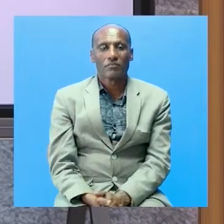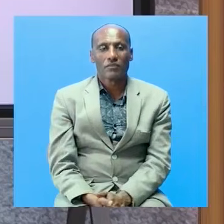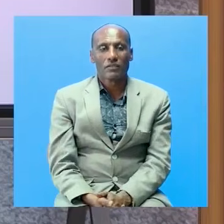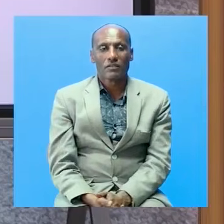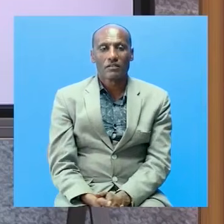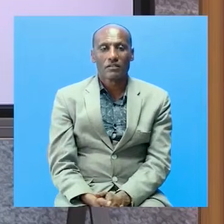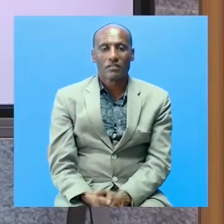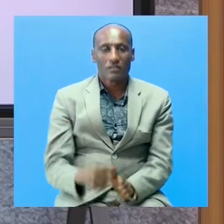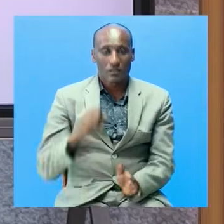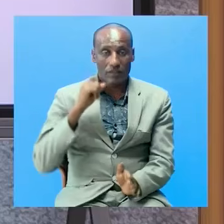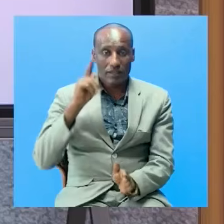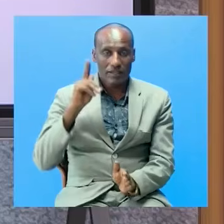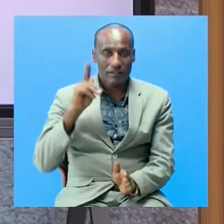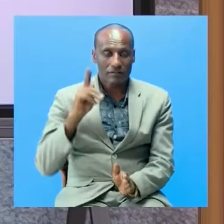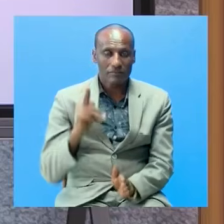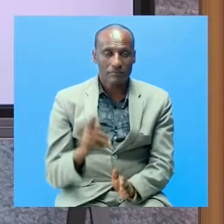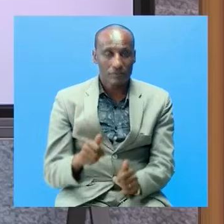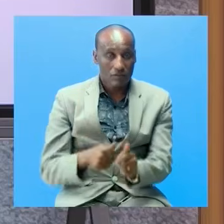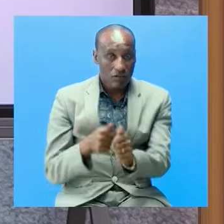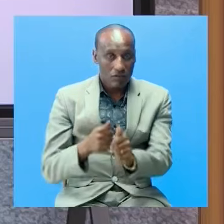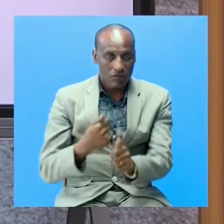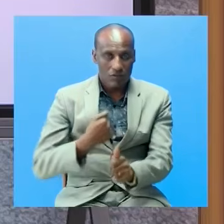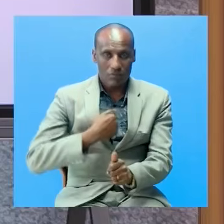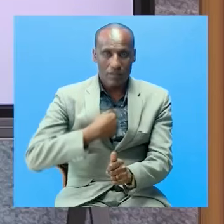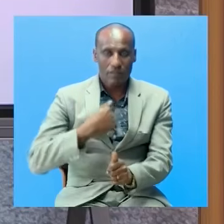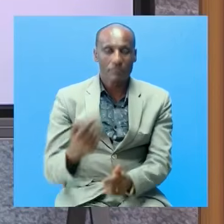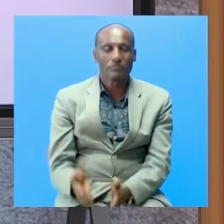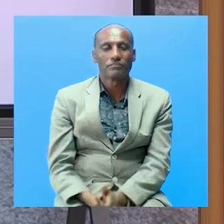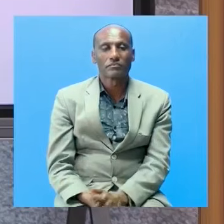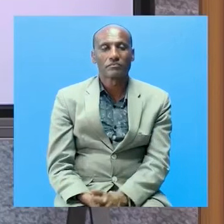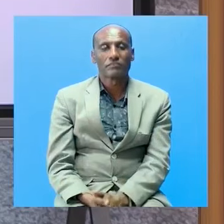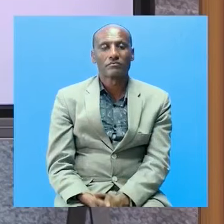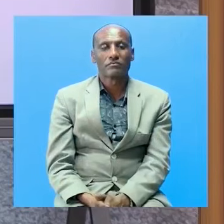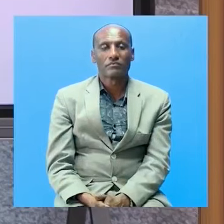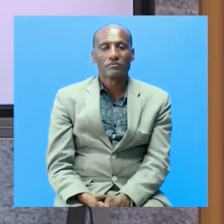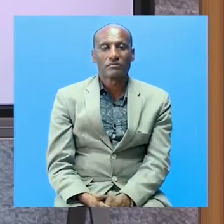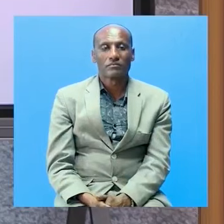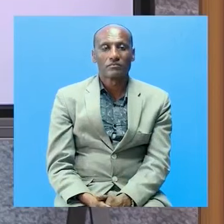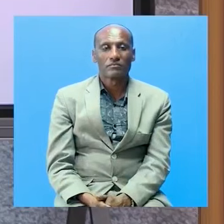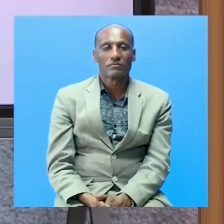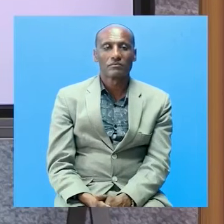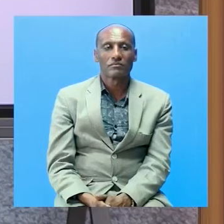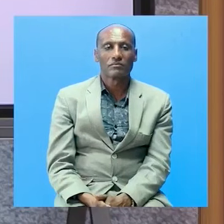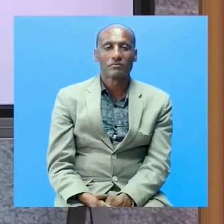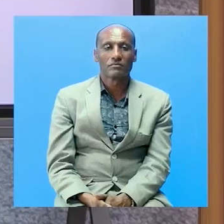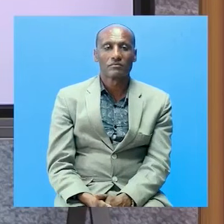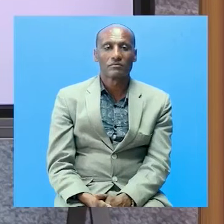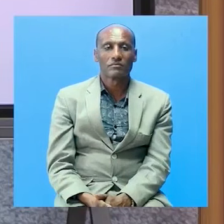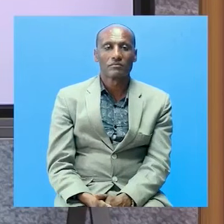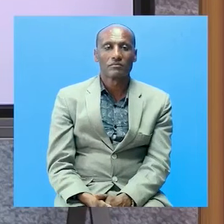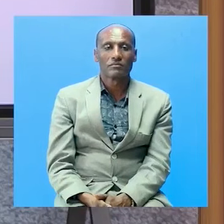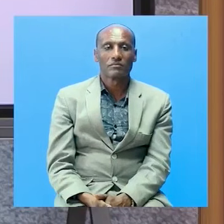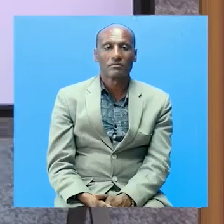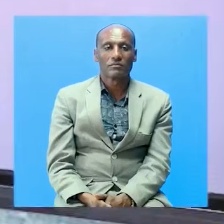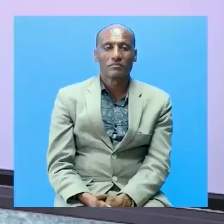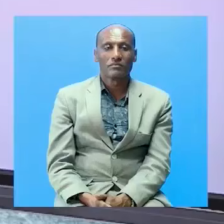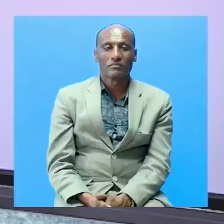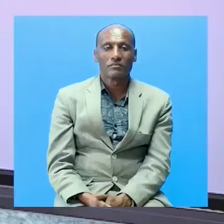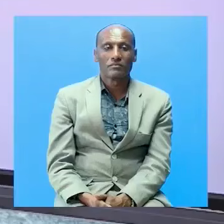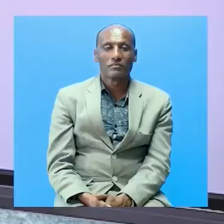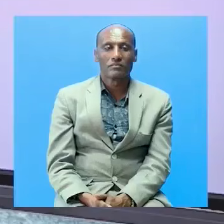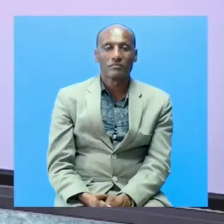us how to express possibility and probability in your sentence. Okay? Follow me.